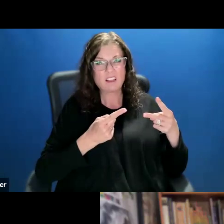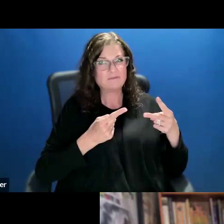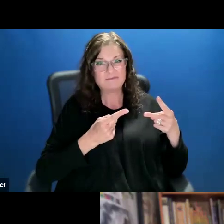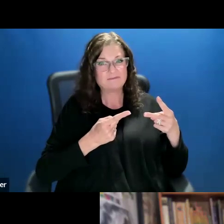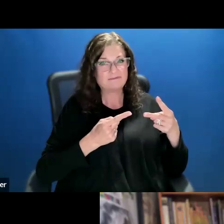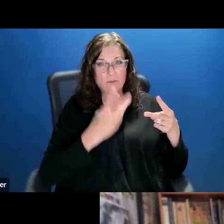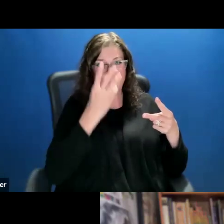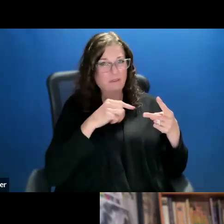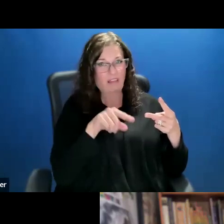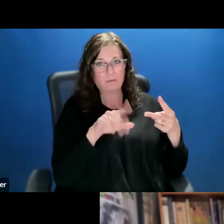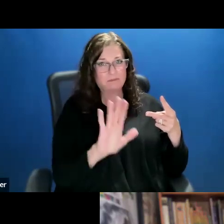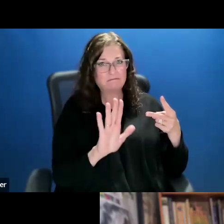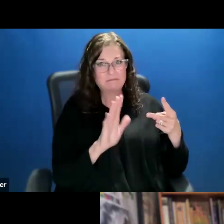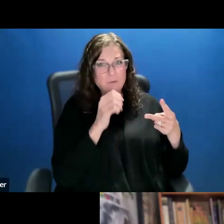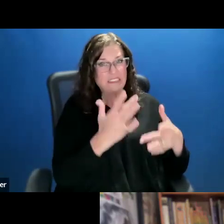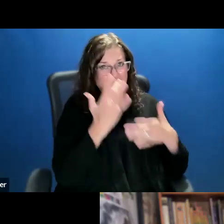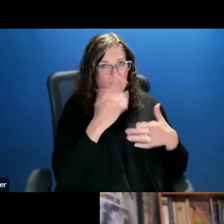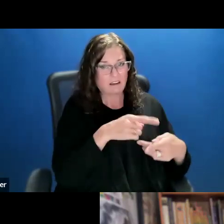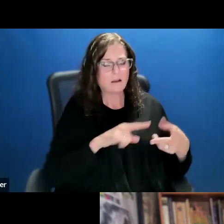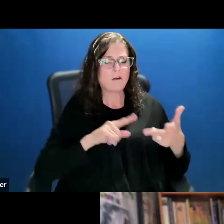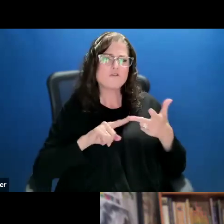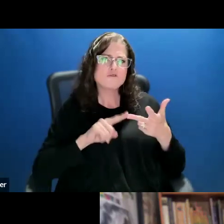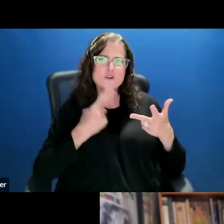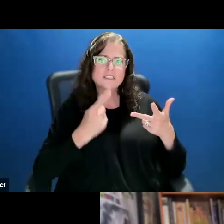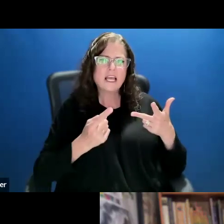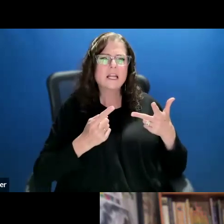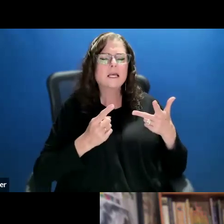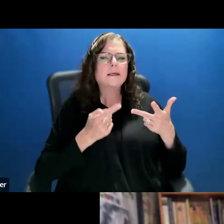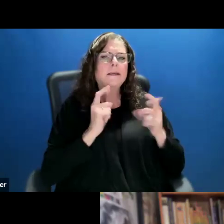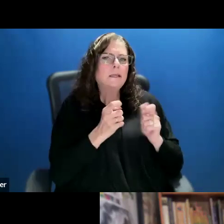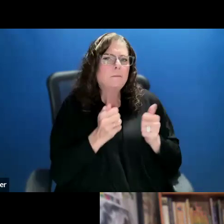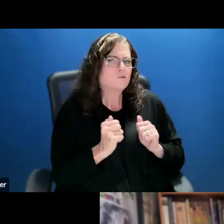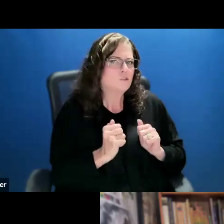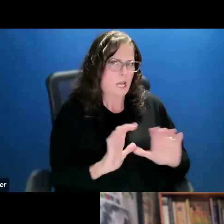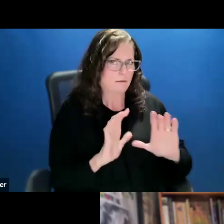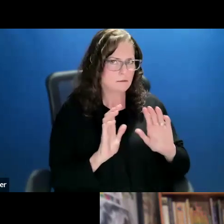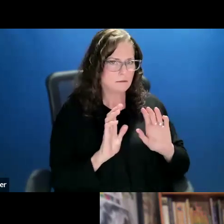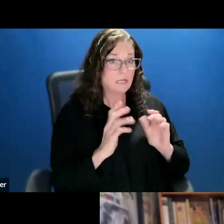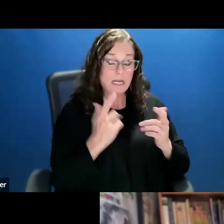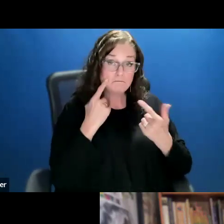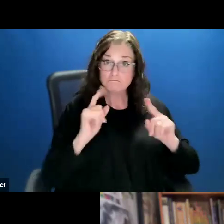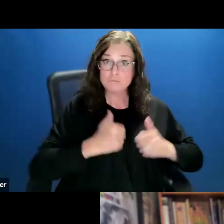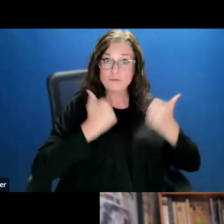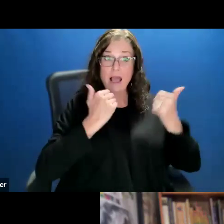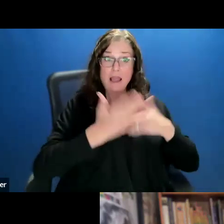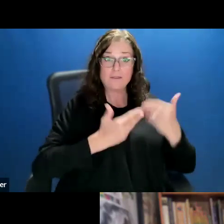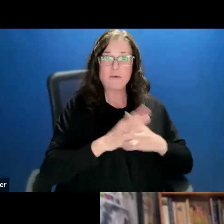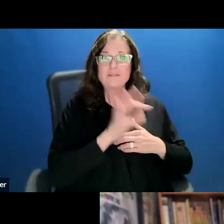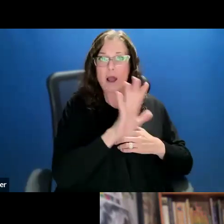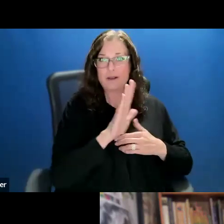put him down. He was like that sick. And the third one said, well, let's give him a chance. and he made it, and that's how he found his